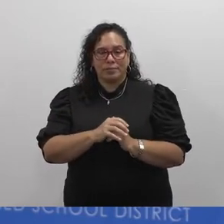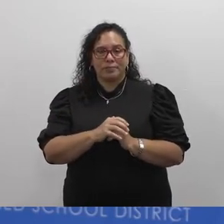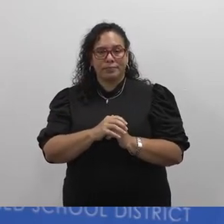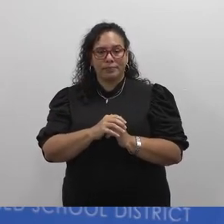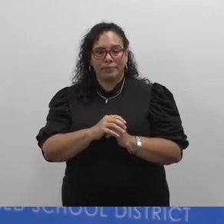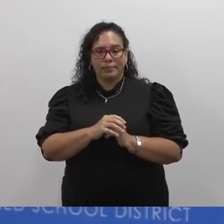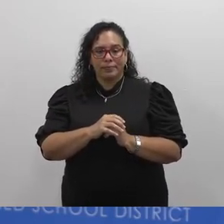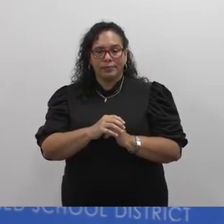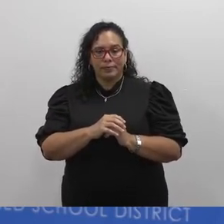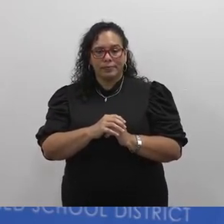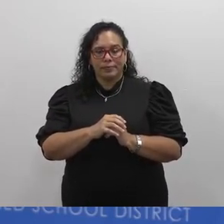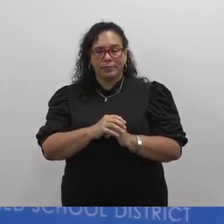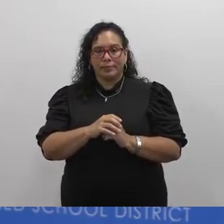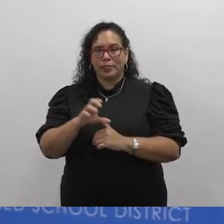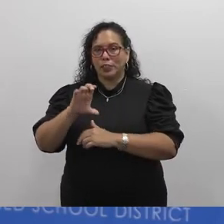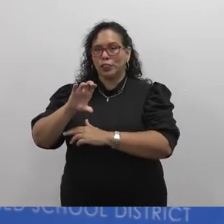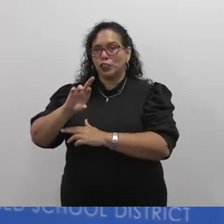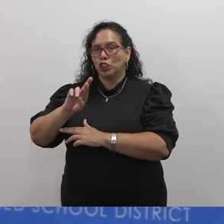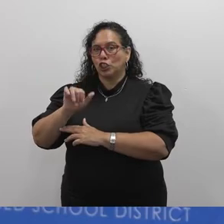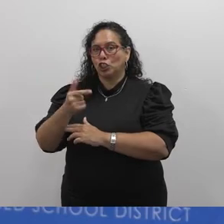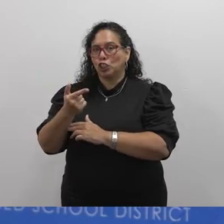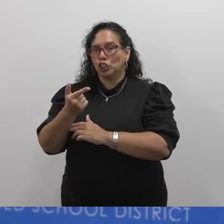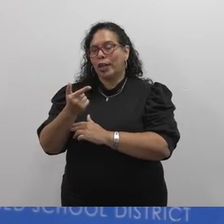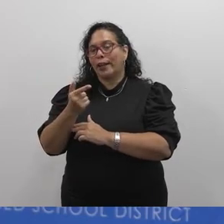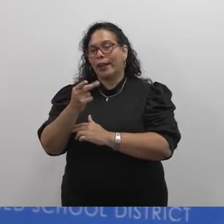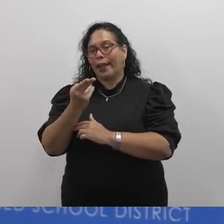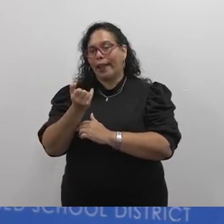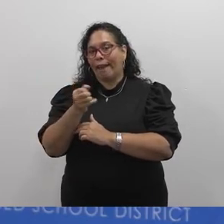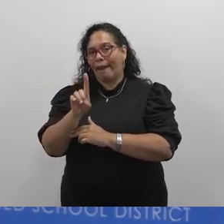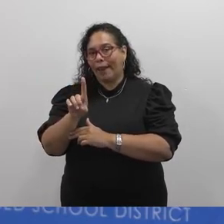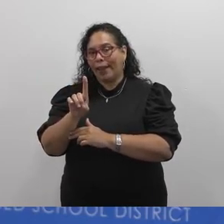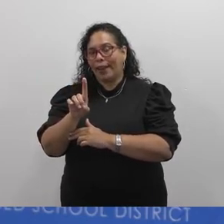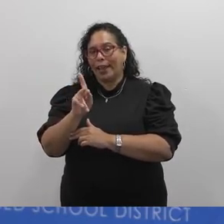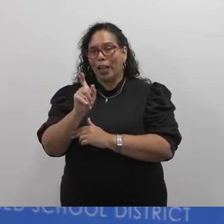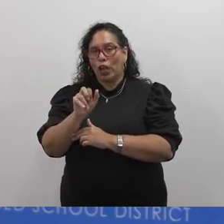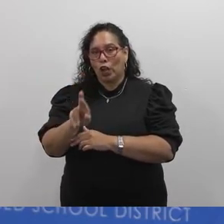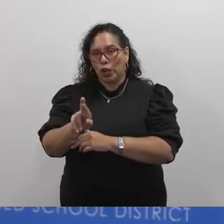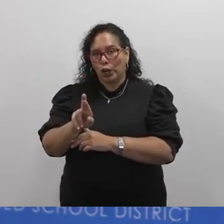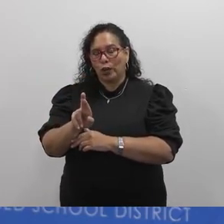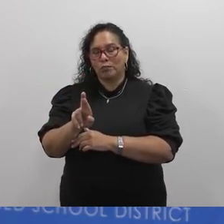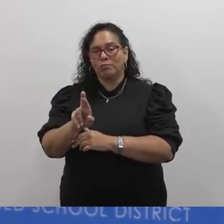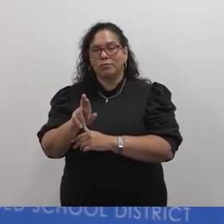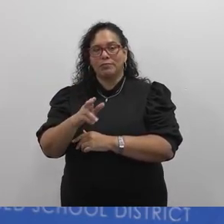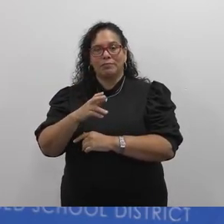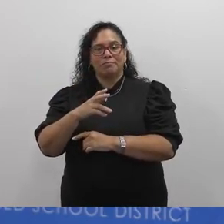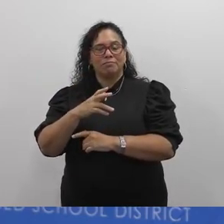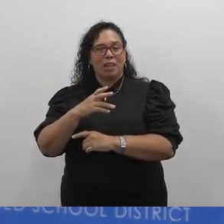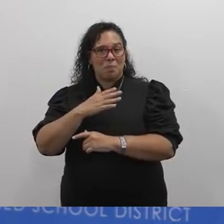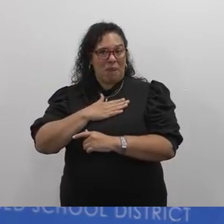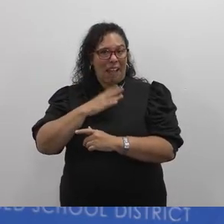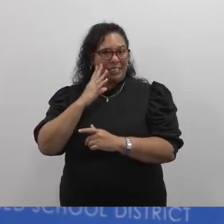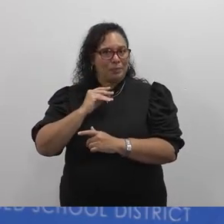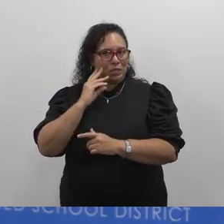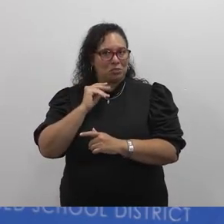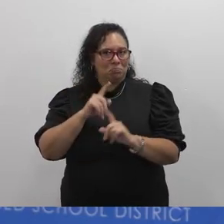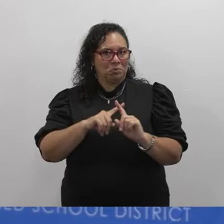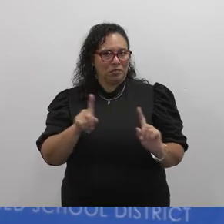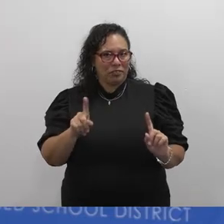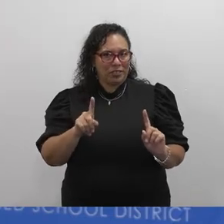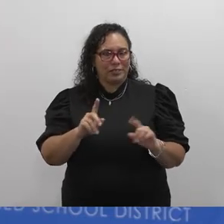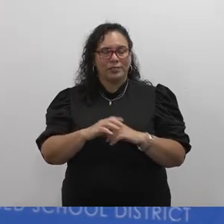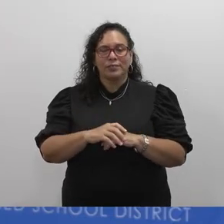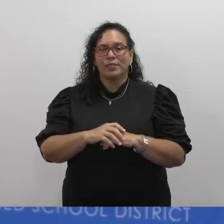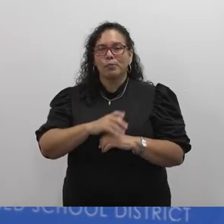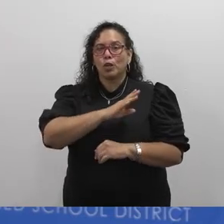as Ms. Craighead and Ms. Kurt shared, you know, their experience was different and my experience was different. But I do think from a